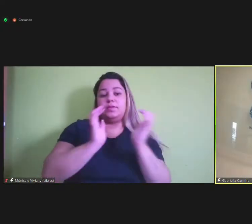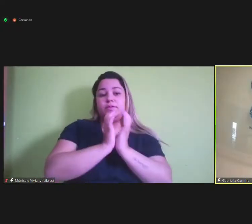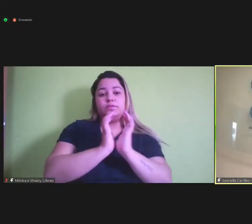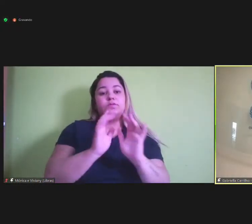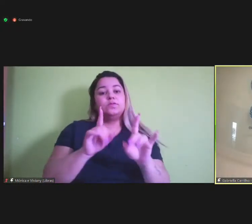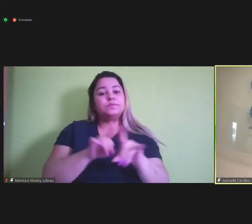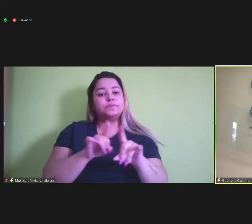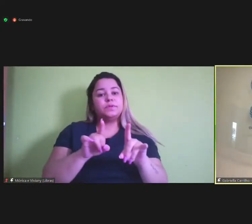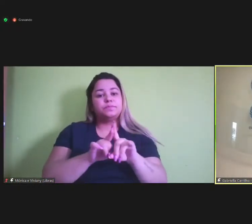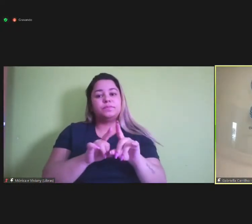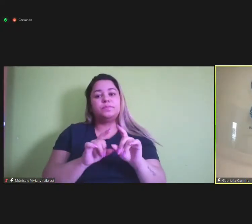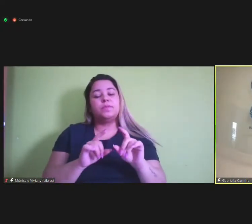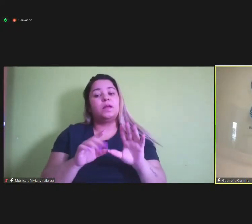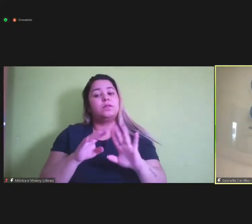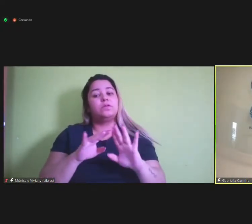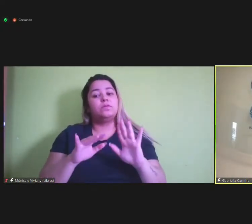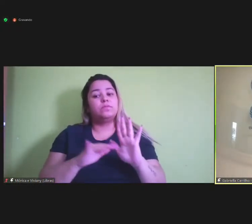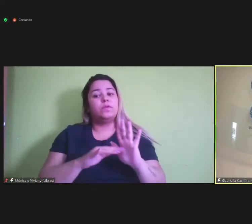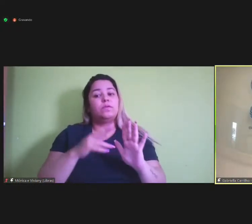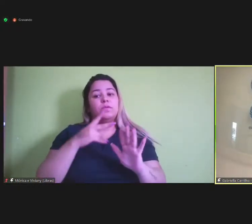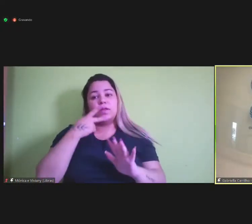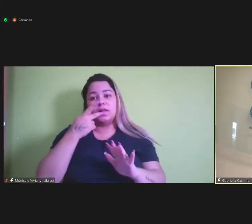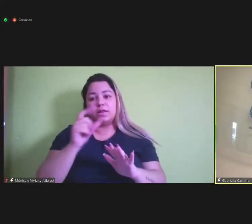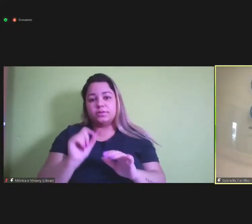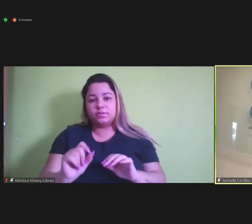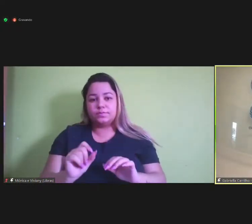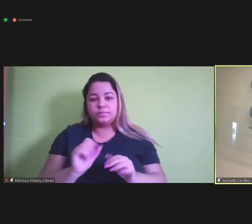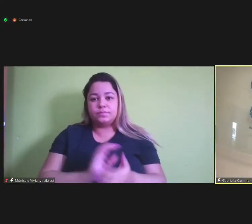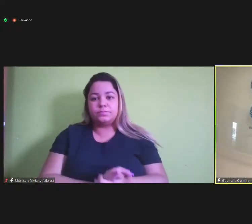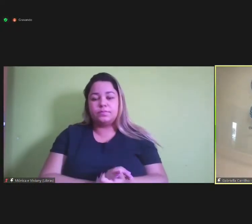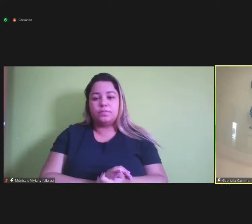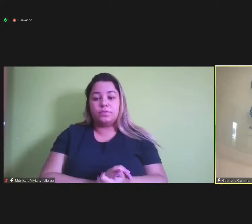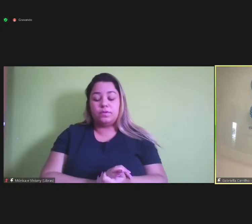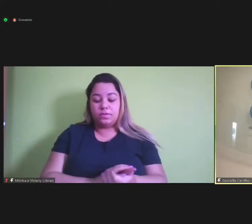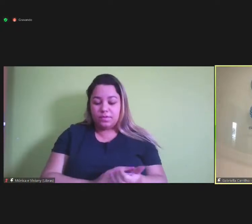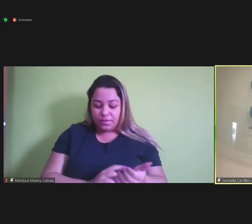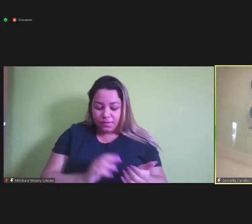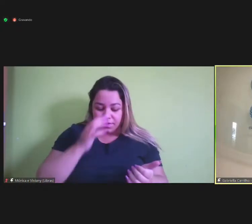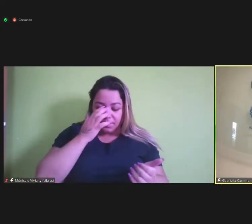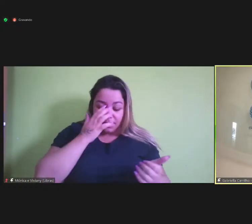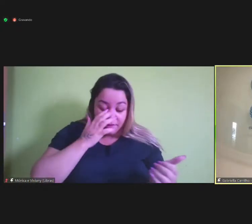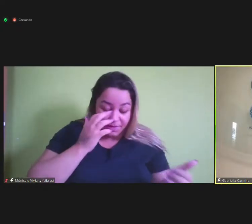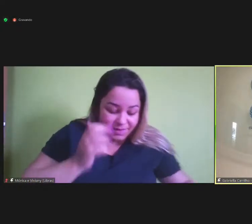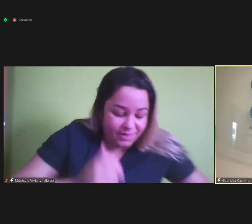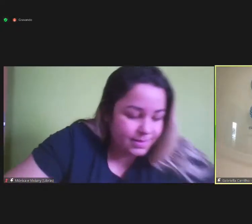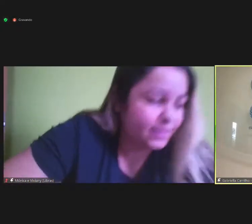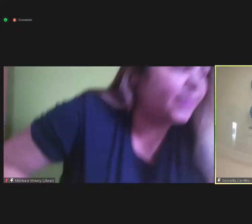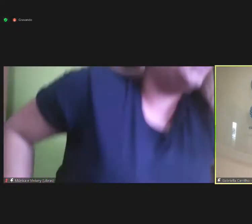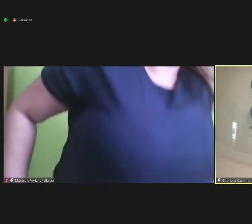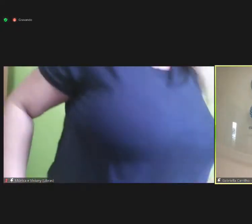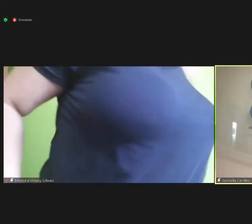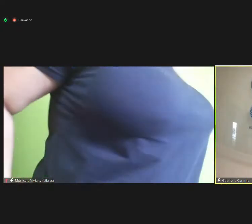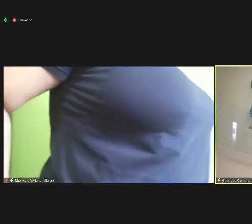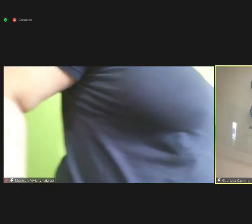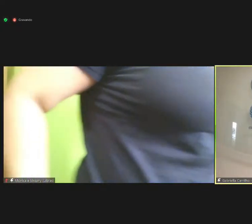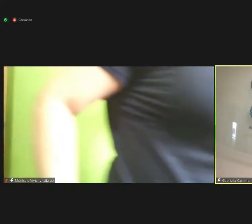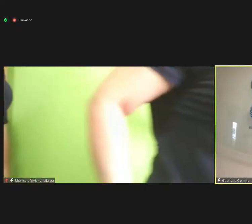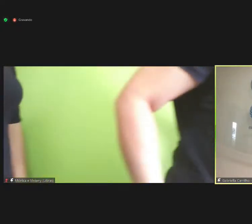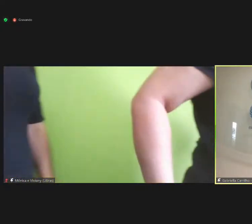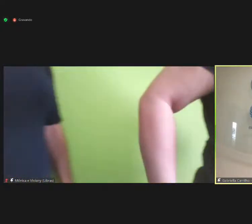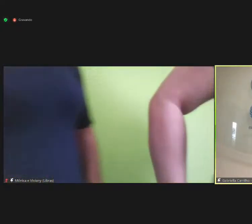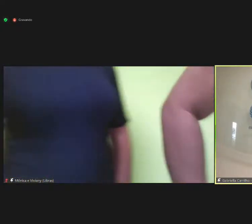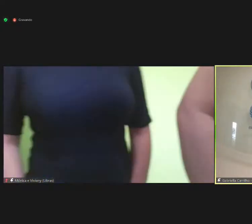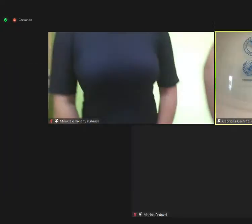team gathered some issues that were brought here, some questions, and then I'm going to say them. So first for Professor